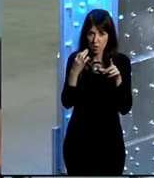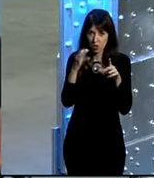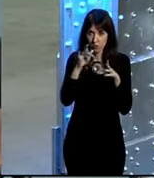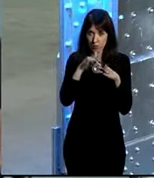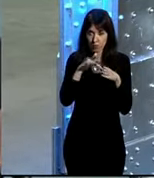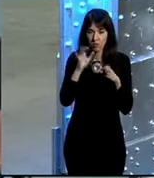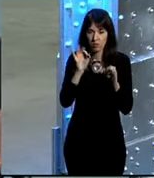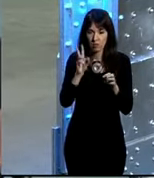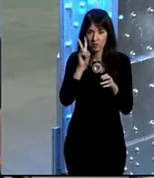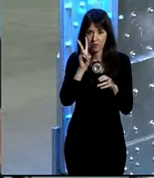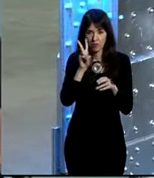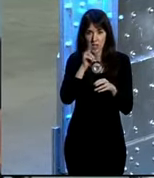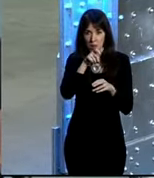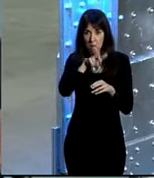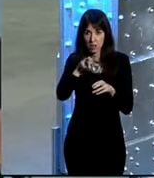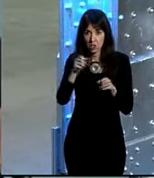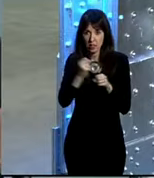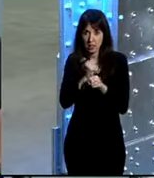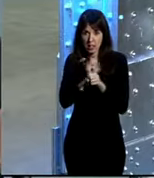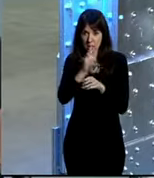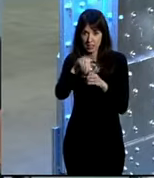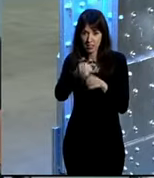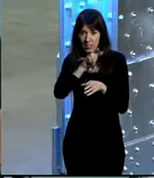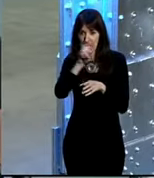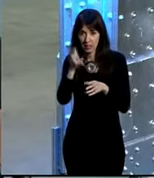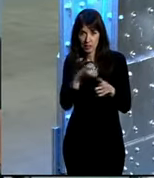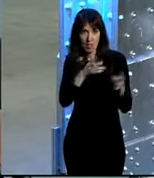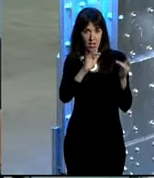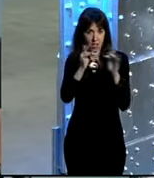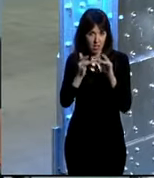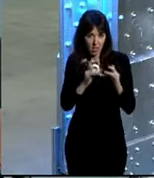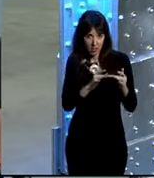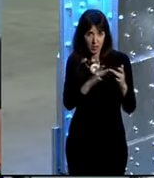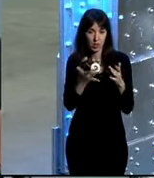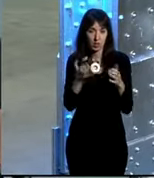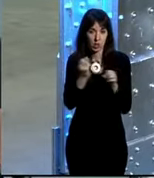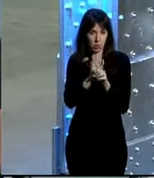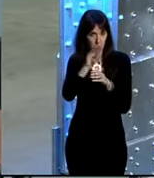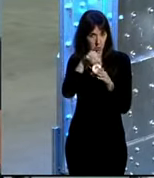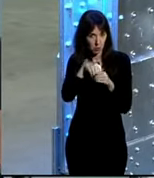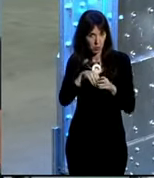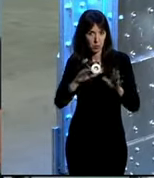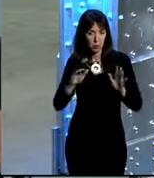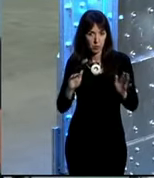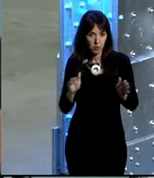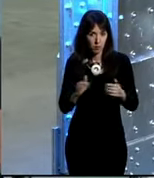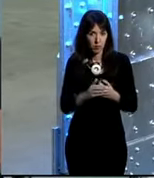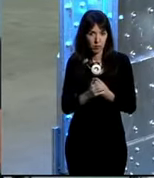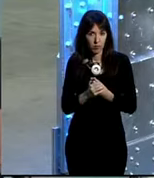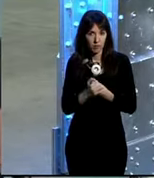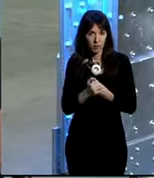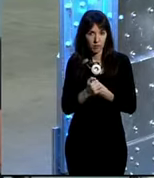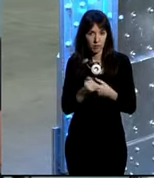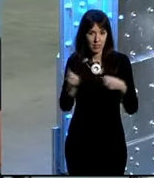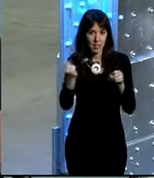people that are working in the transmedia and the interactive space, role writers and designers that are highly regarded. To me, the thing that